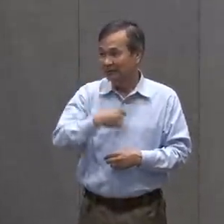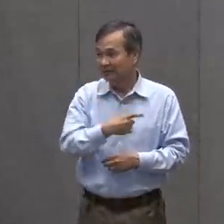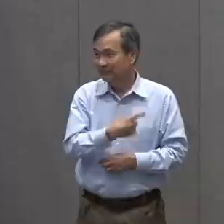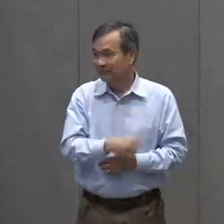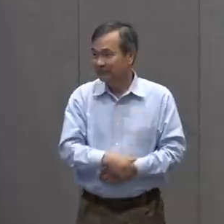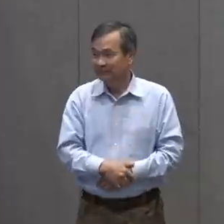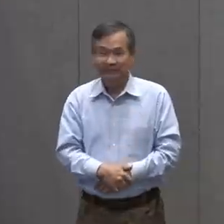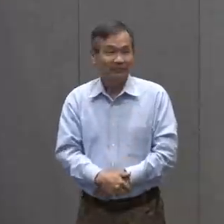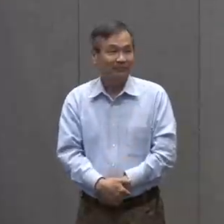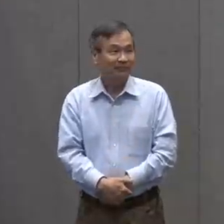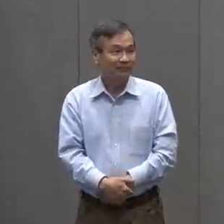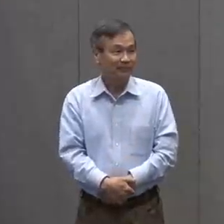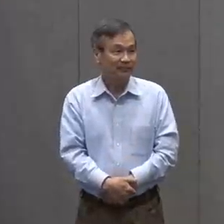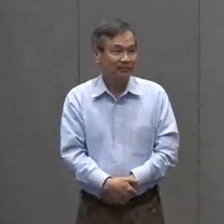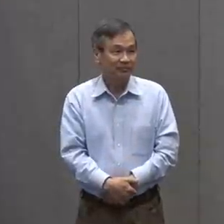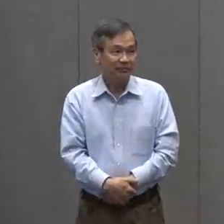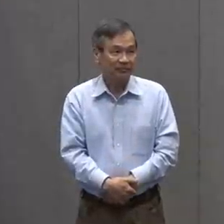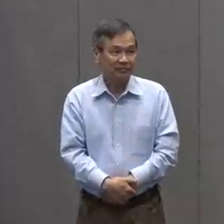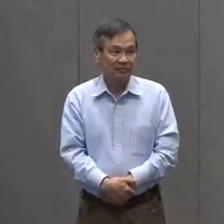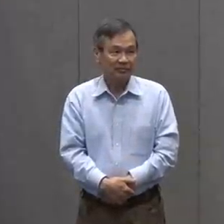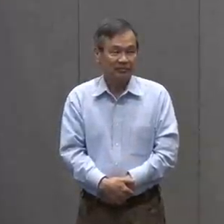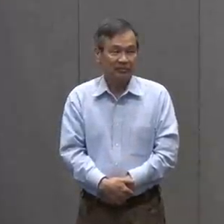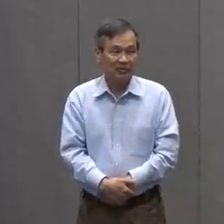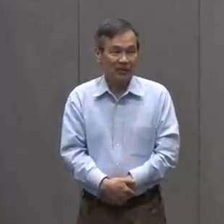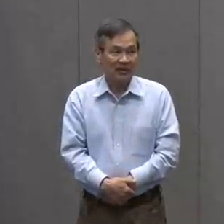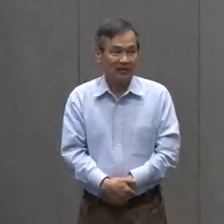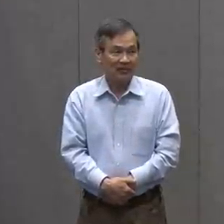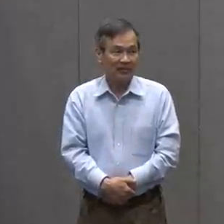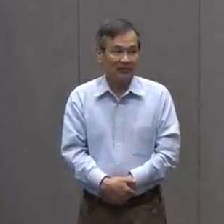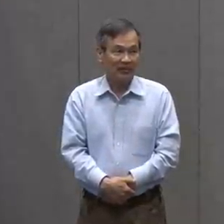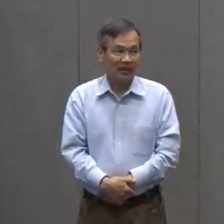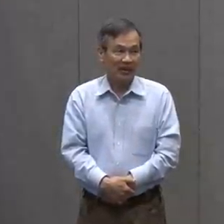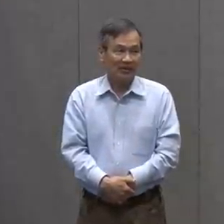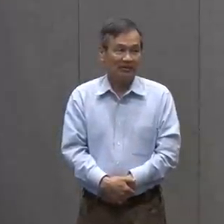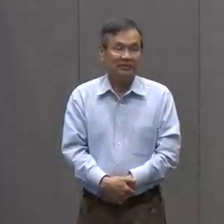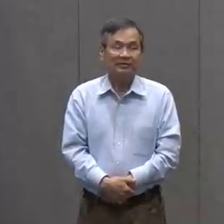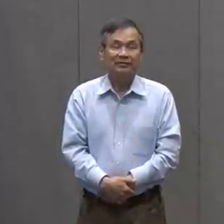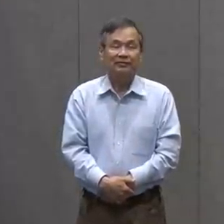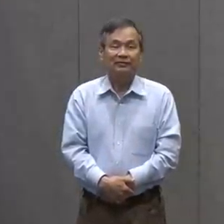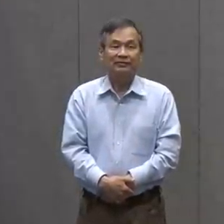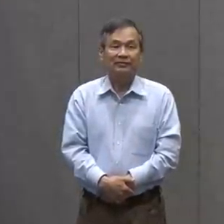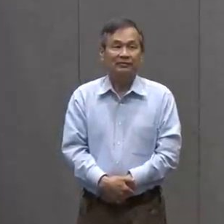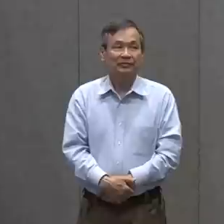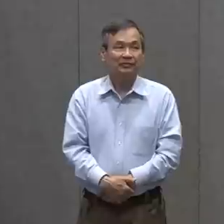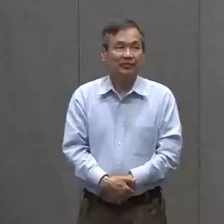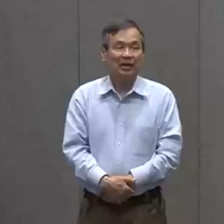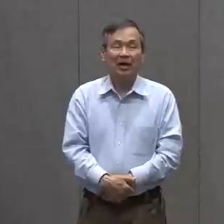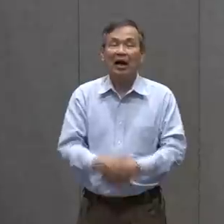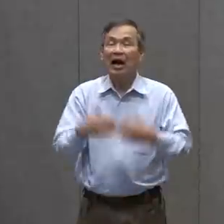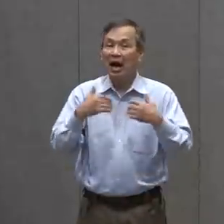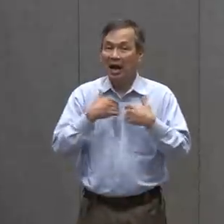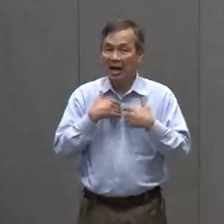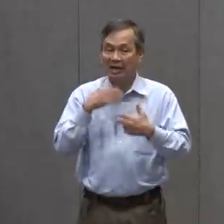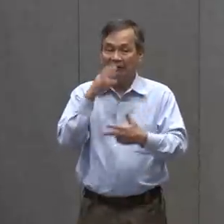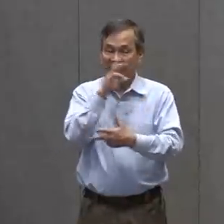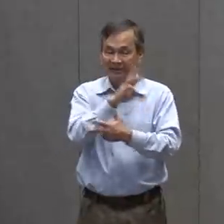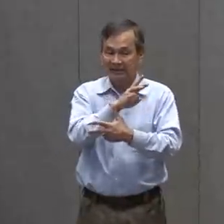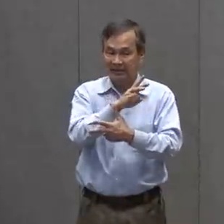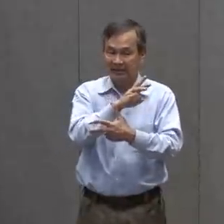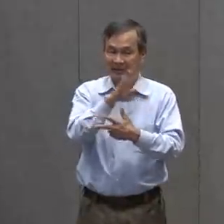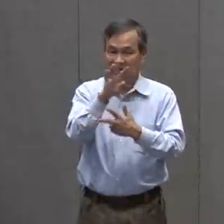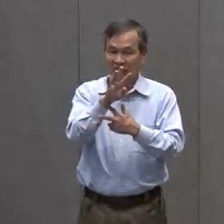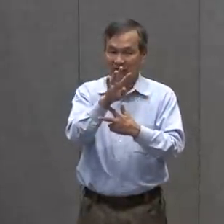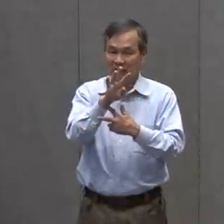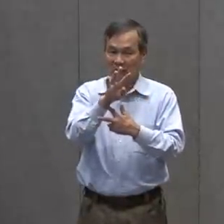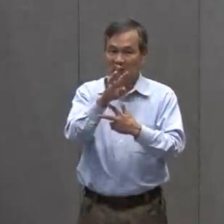Stole it. And remember, if it's a good strategy, take it. Make it your own. So I have a 6, a